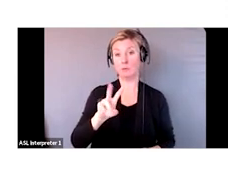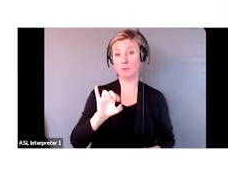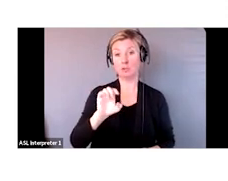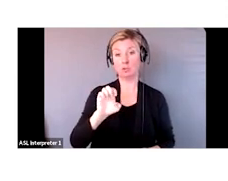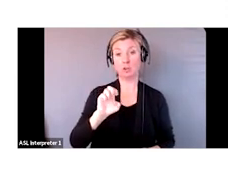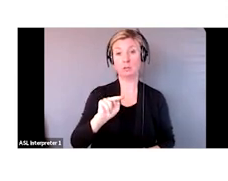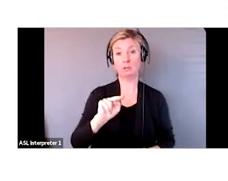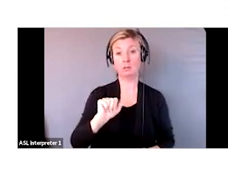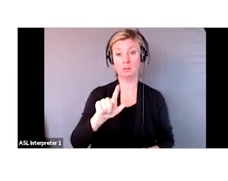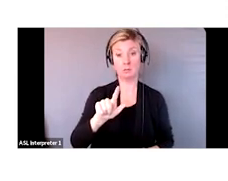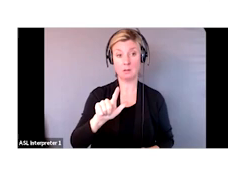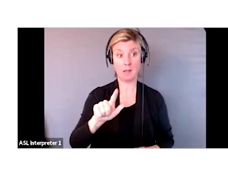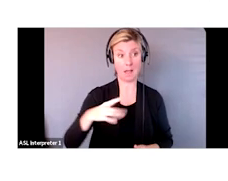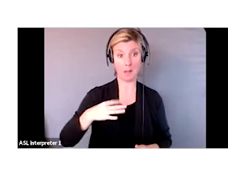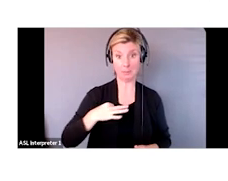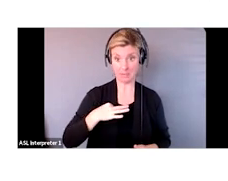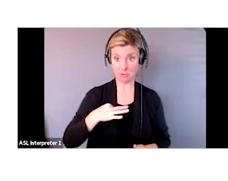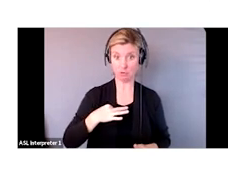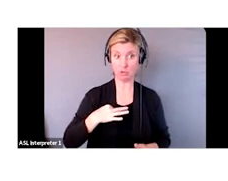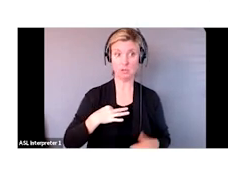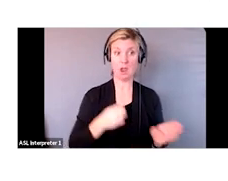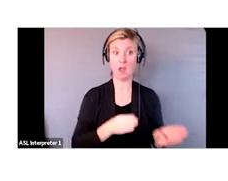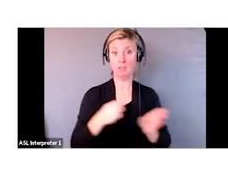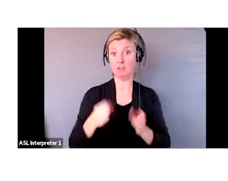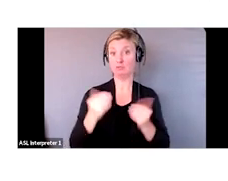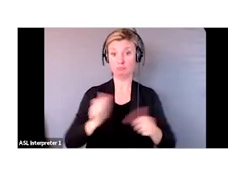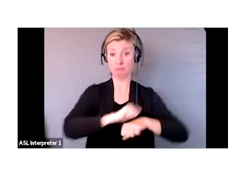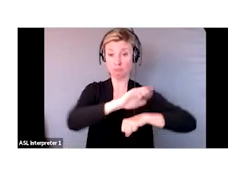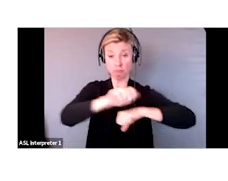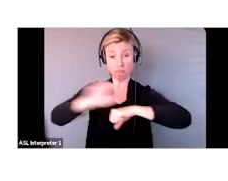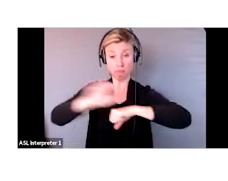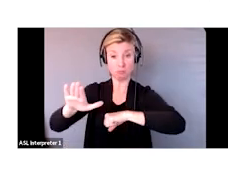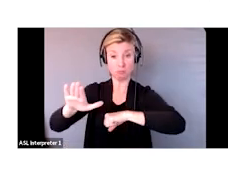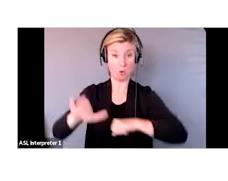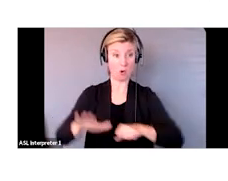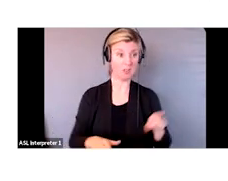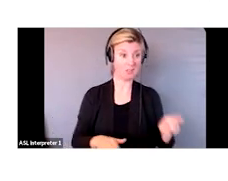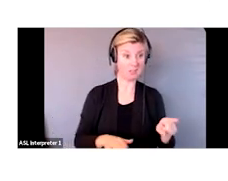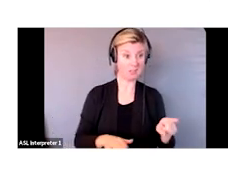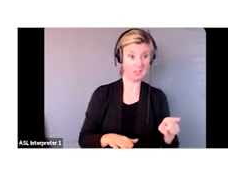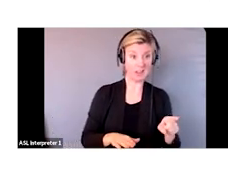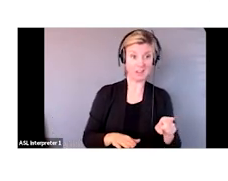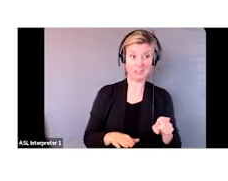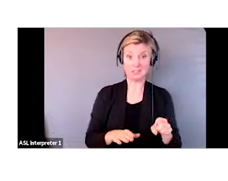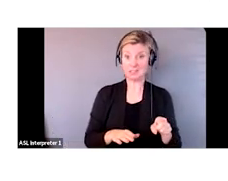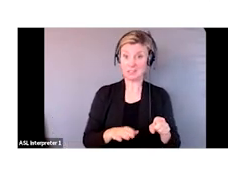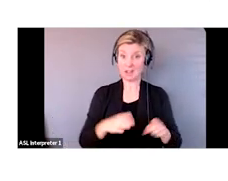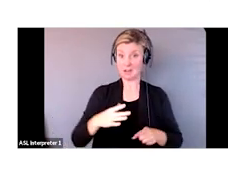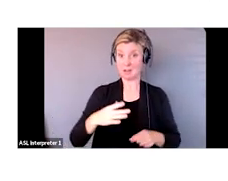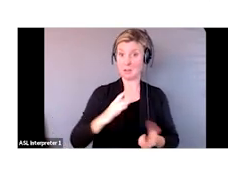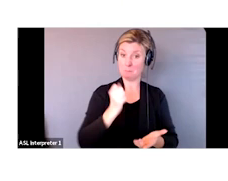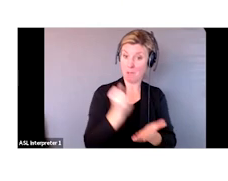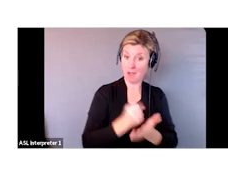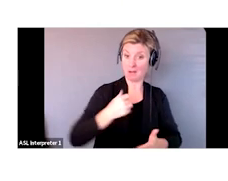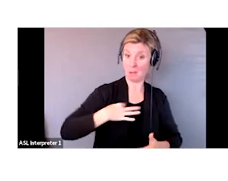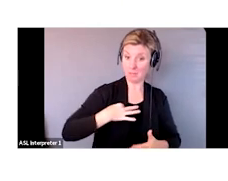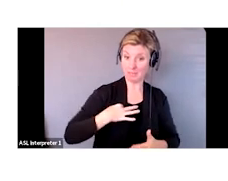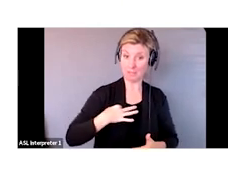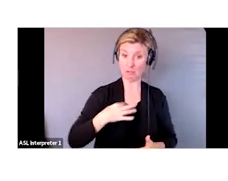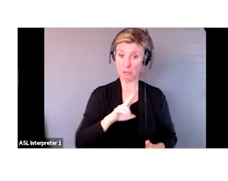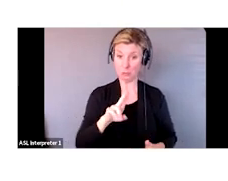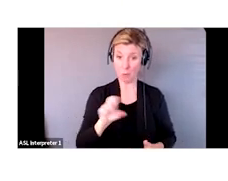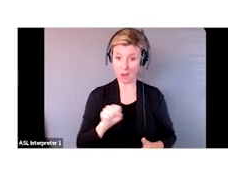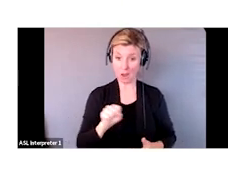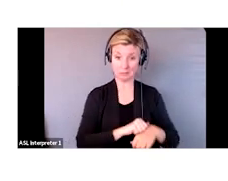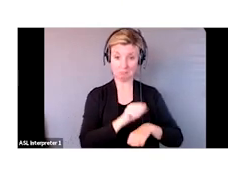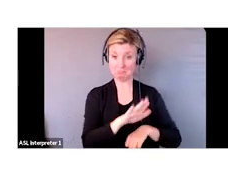this by, instead of filing a provisional application, file directly in all the countries. But you can see that the closer you get to the 0